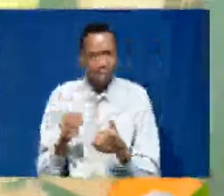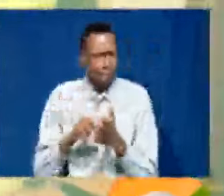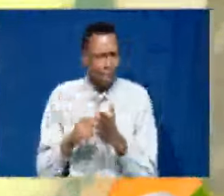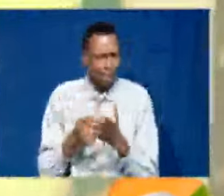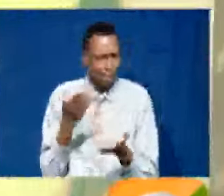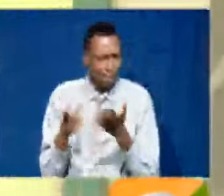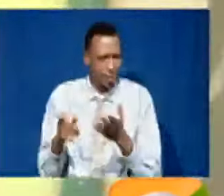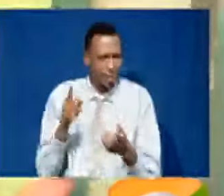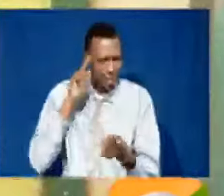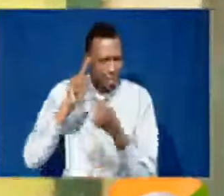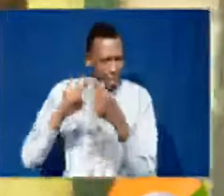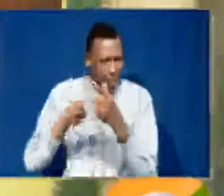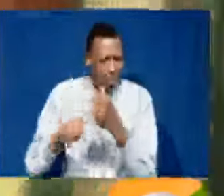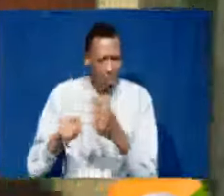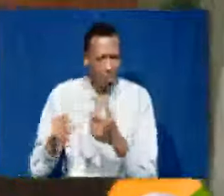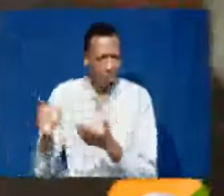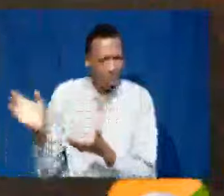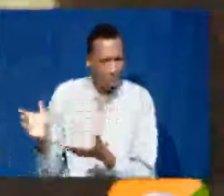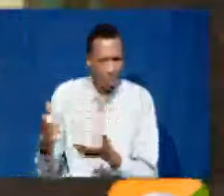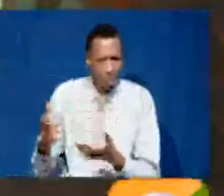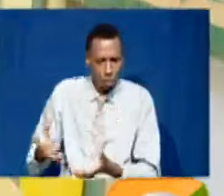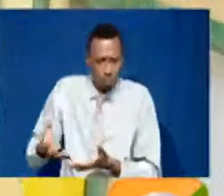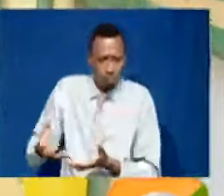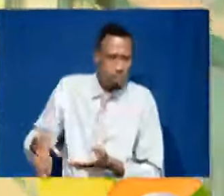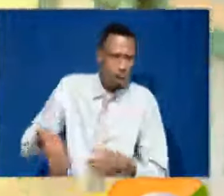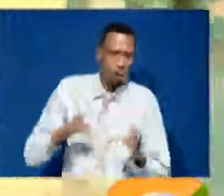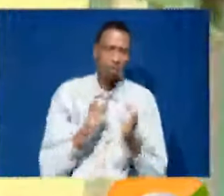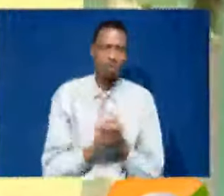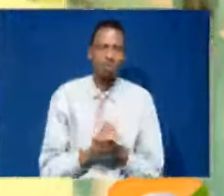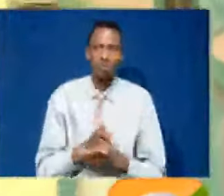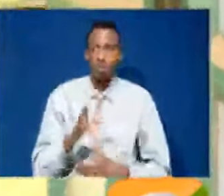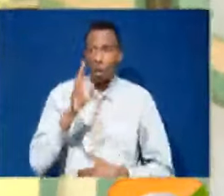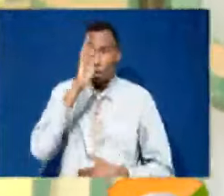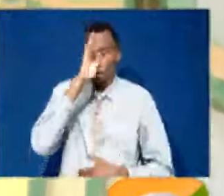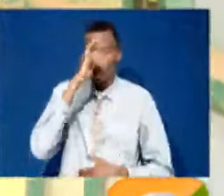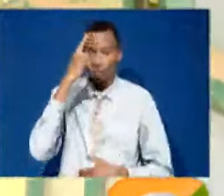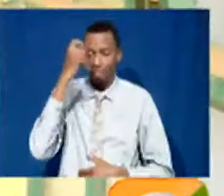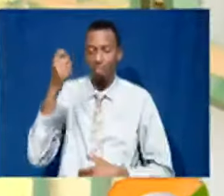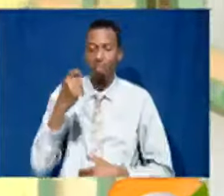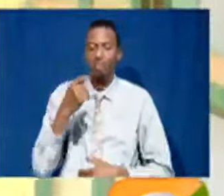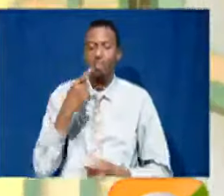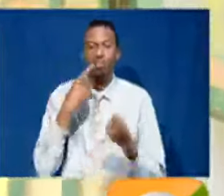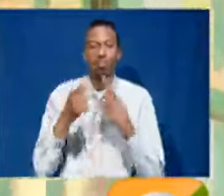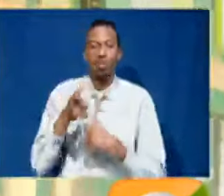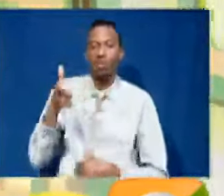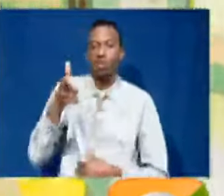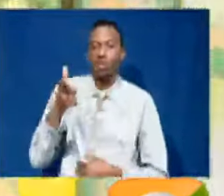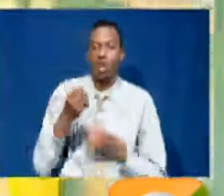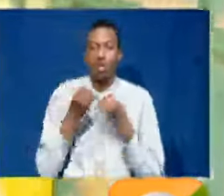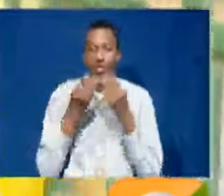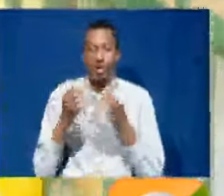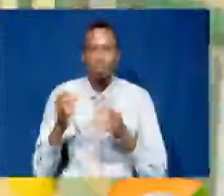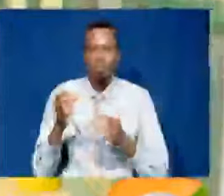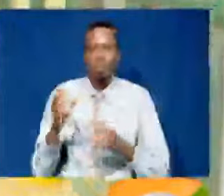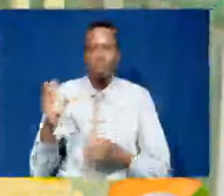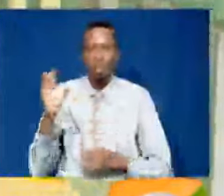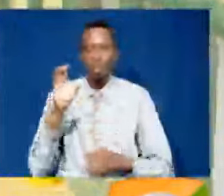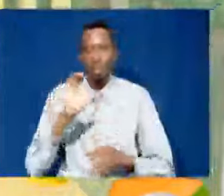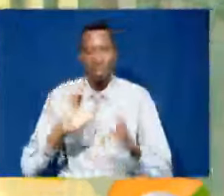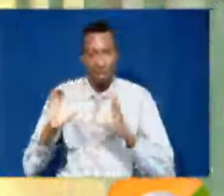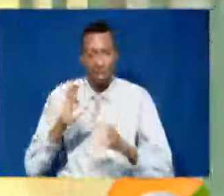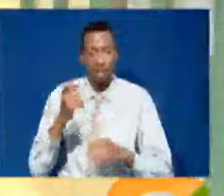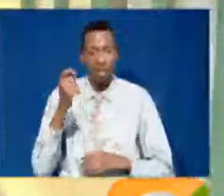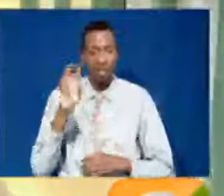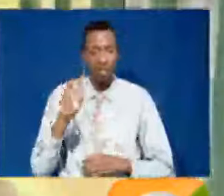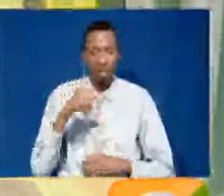kutoka nayo juu. A police source who declined to speak on camera told Citizen TV that the lady whose identity they hope